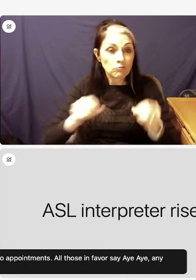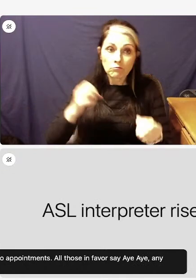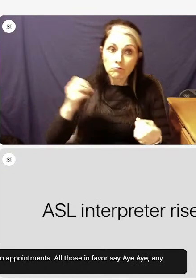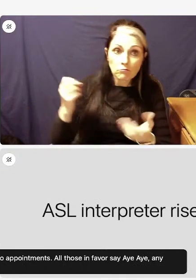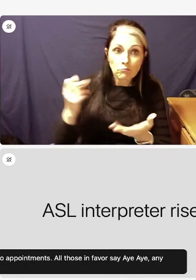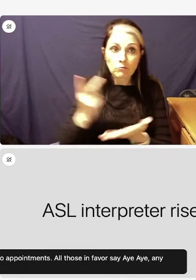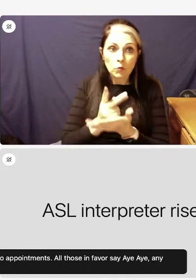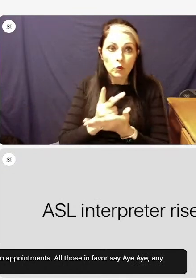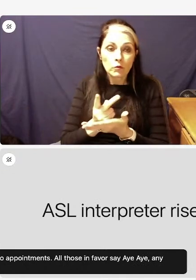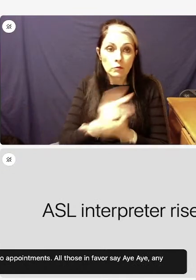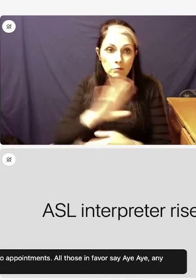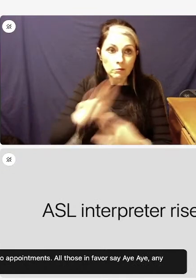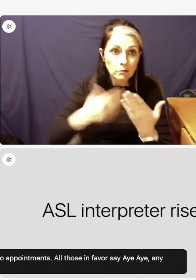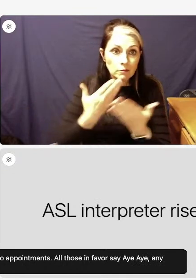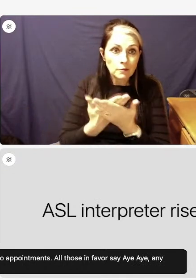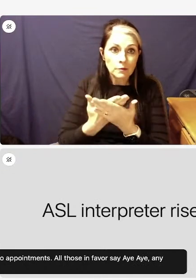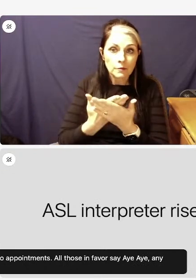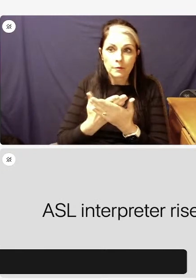unanimously